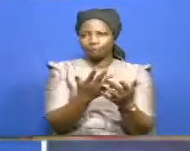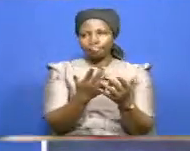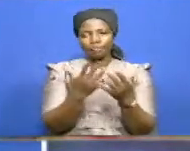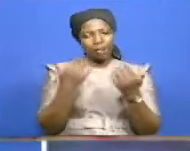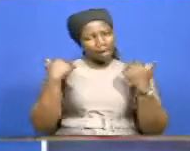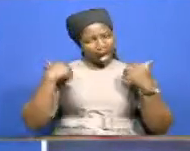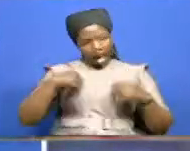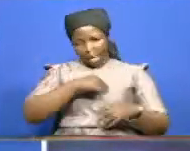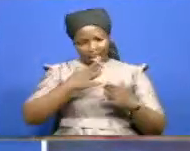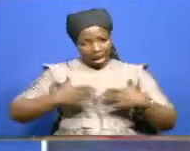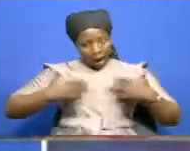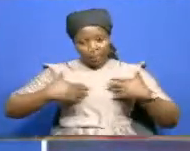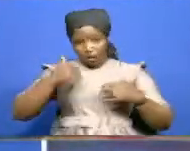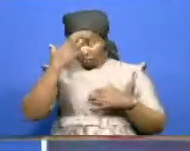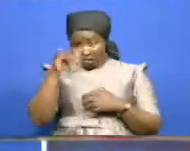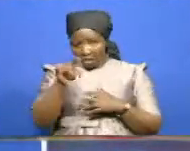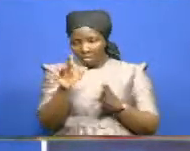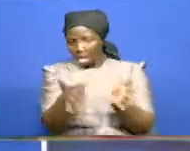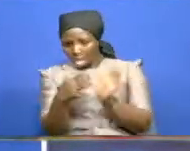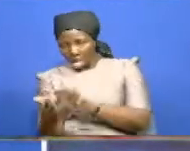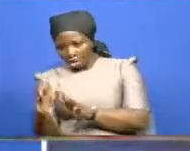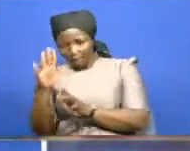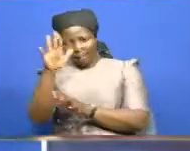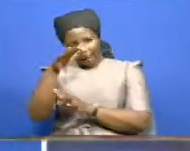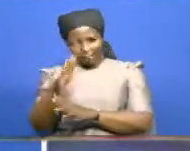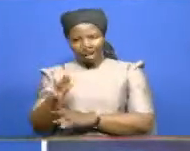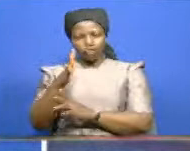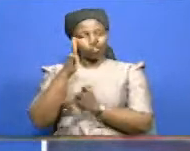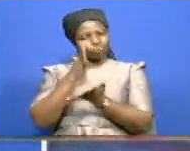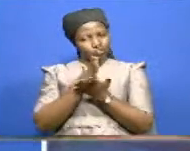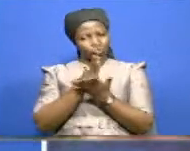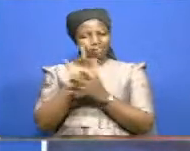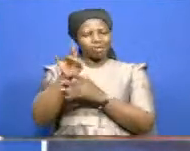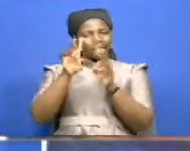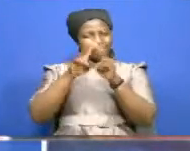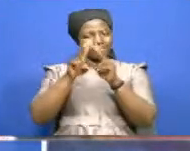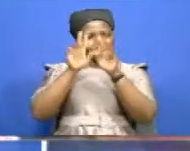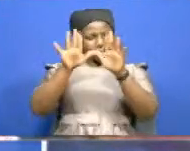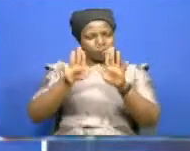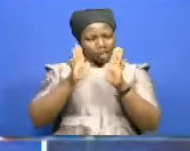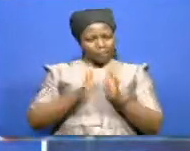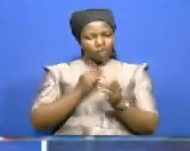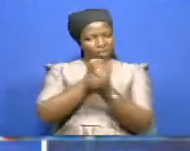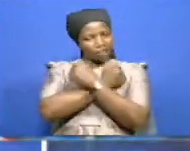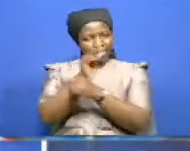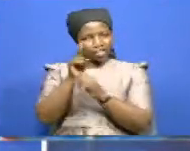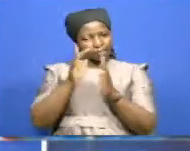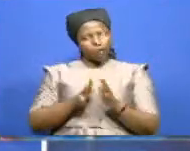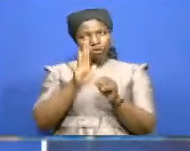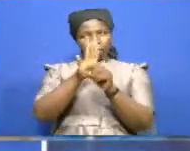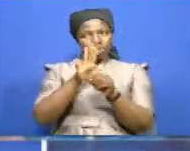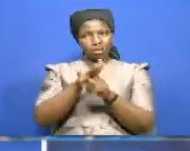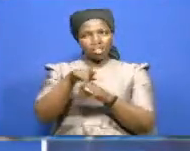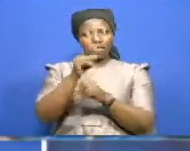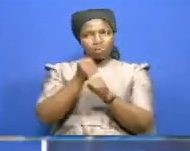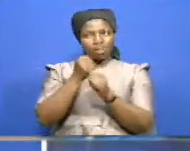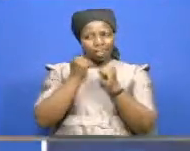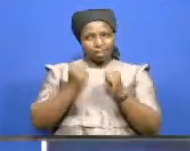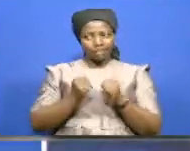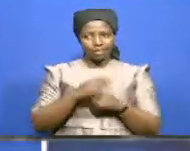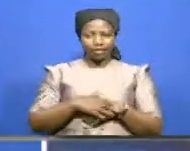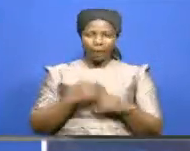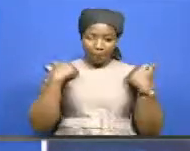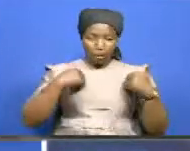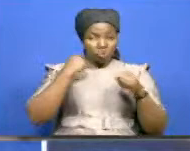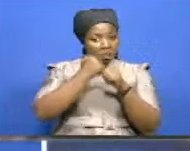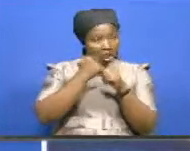hajaianguka na hajashuka. Amekuwa mtu wa maana by the way. So we love him so much. Tunaona anang'ang'ana. Ninafanya kazi na sichoki. So